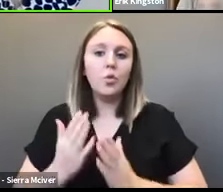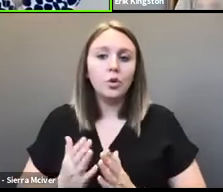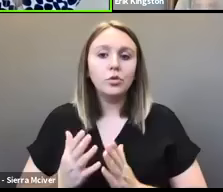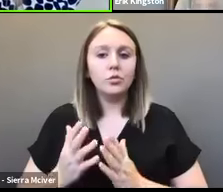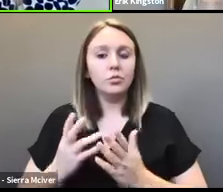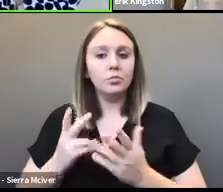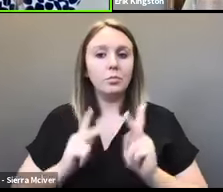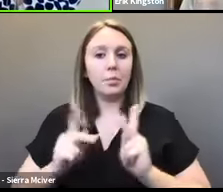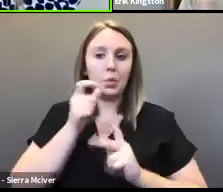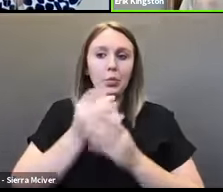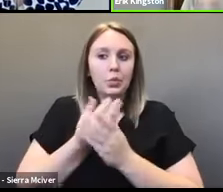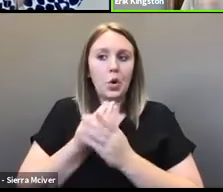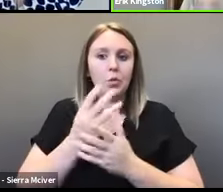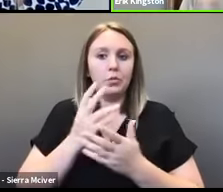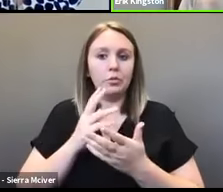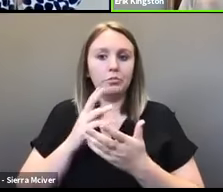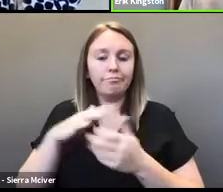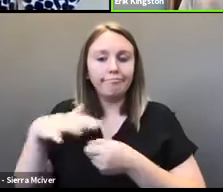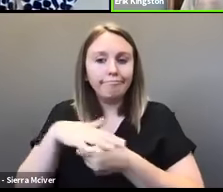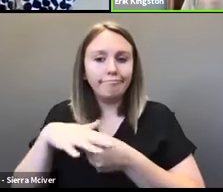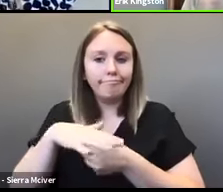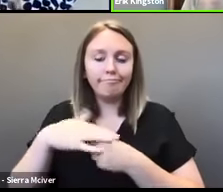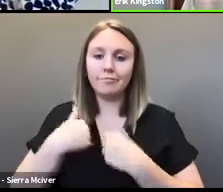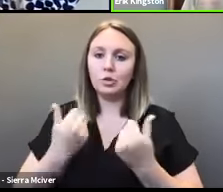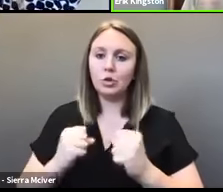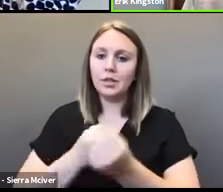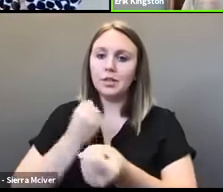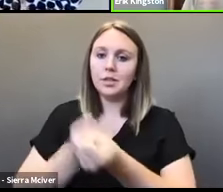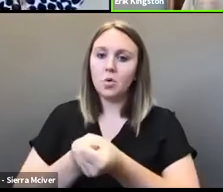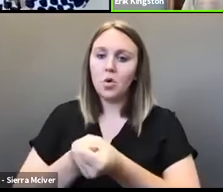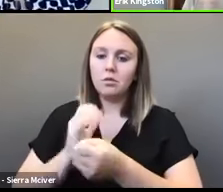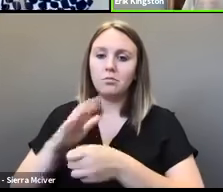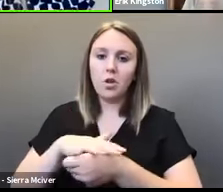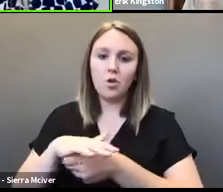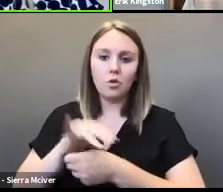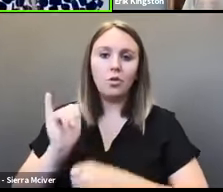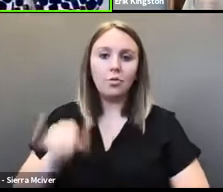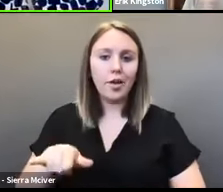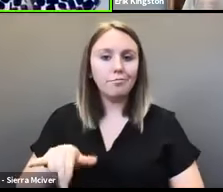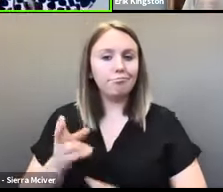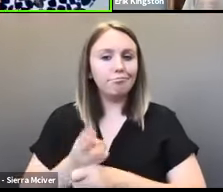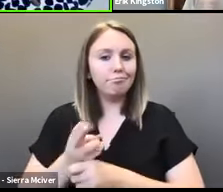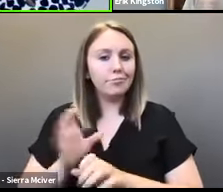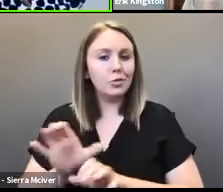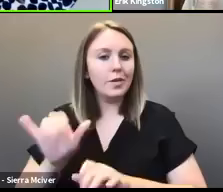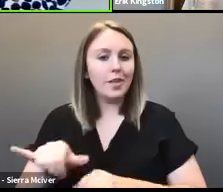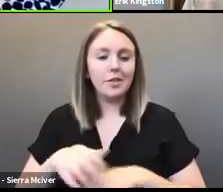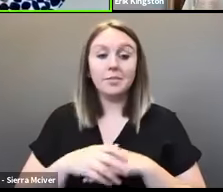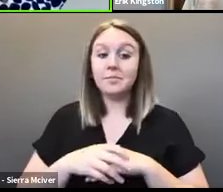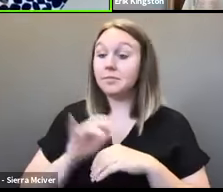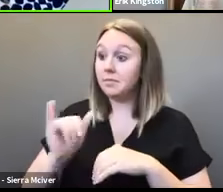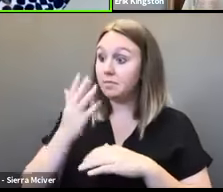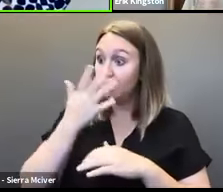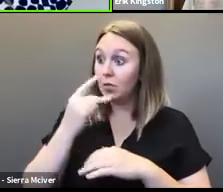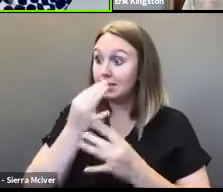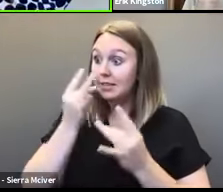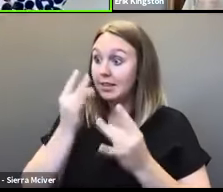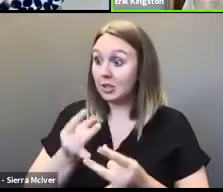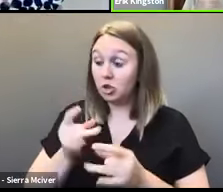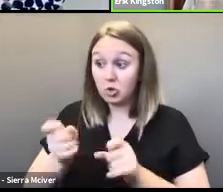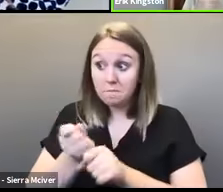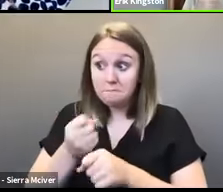of support them that way. Support them that way. That's great. That looks delicious. So did you make that before today? And